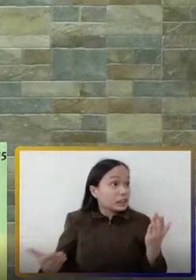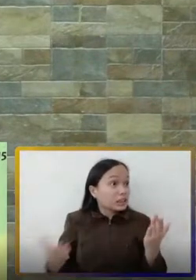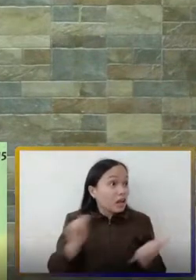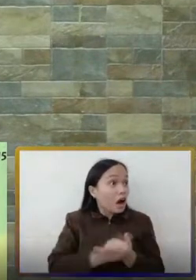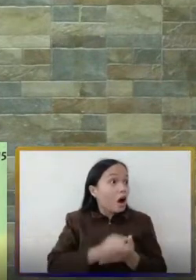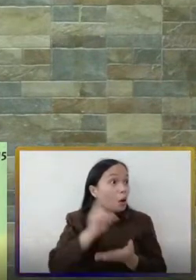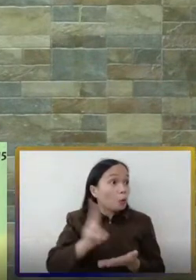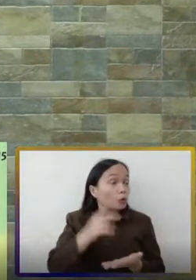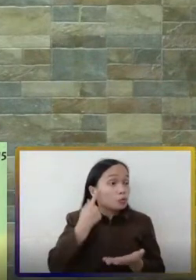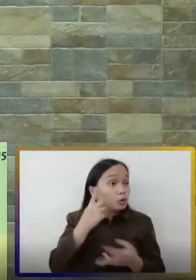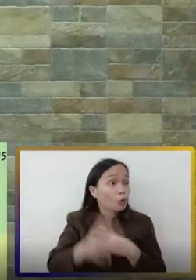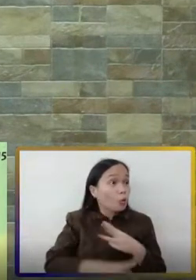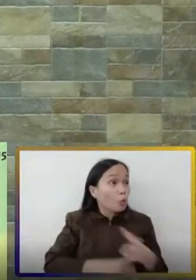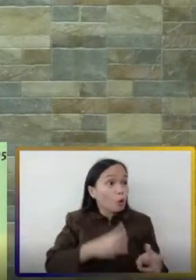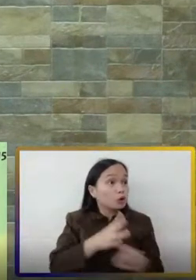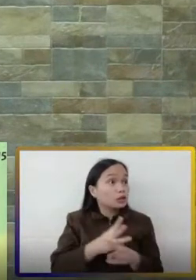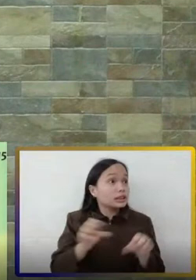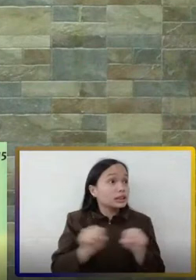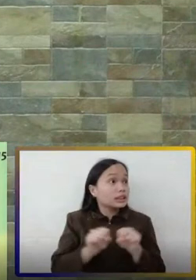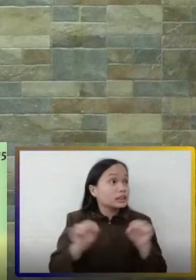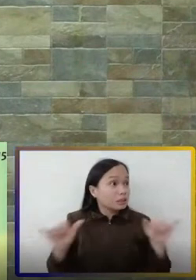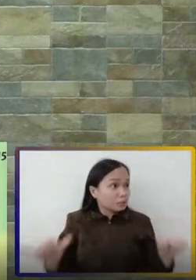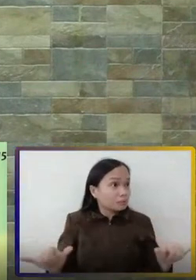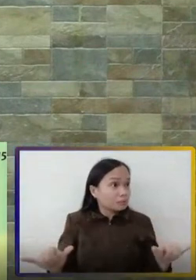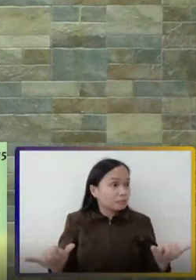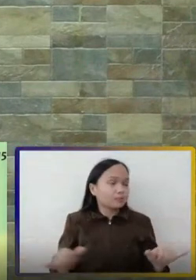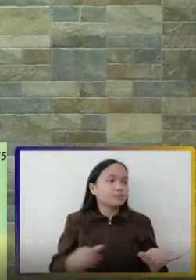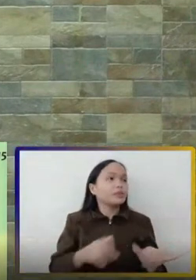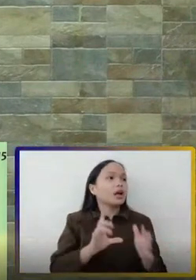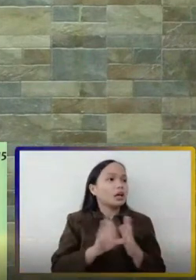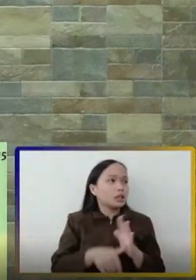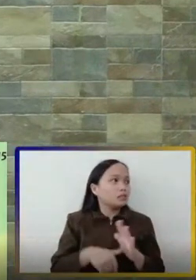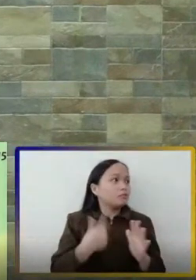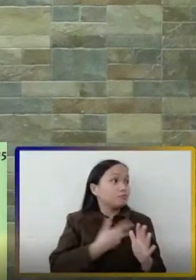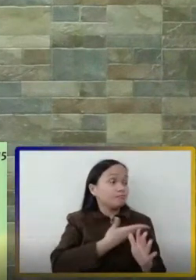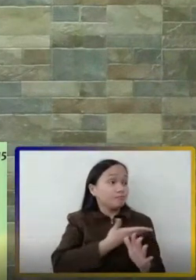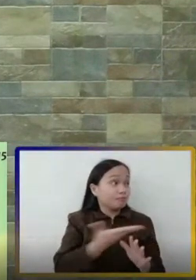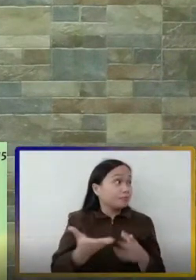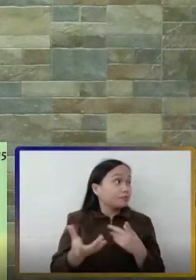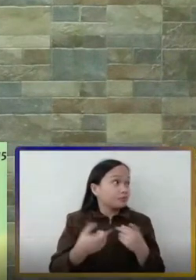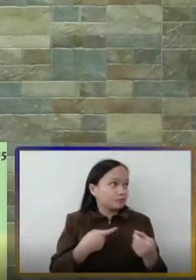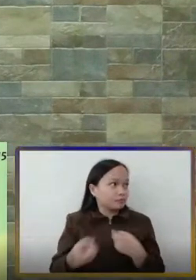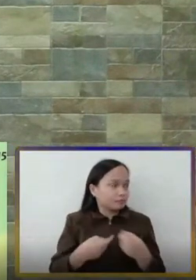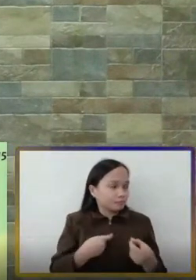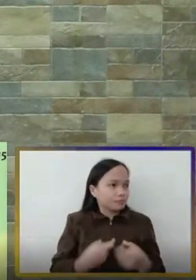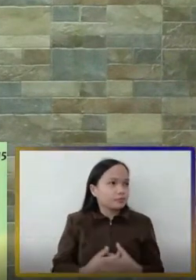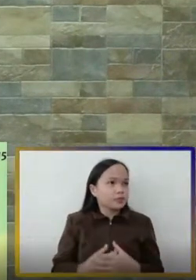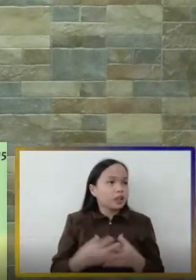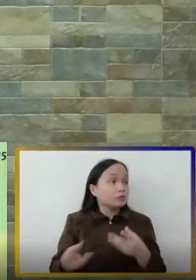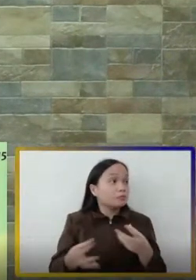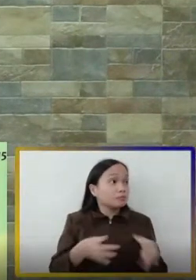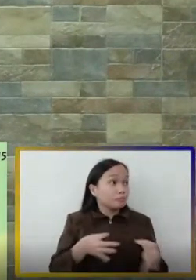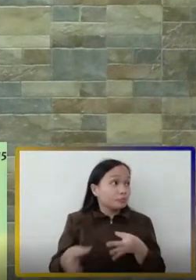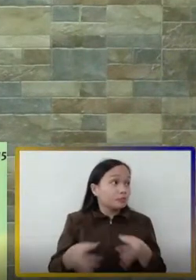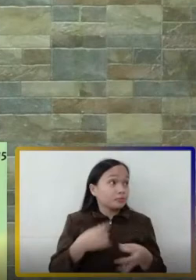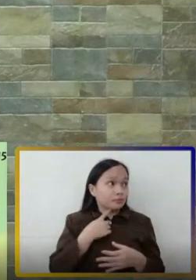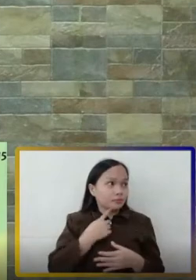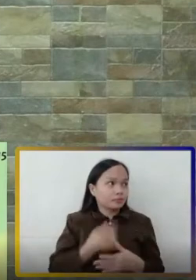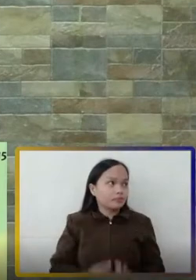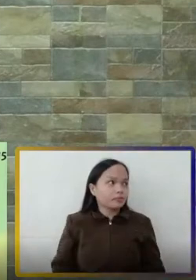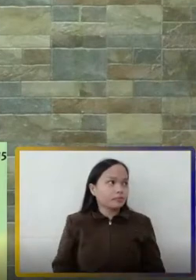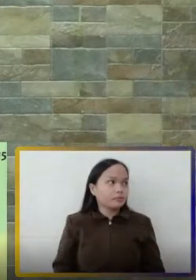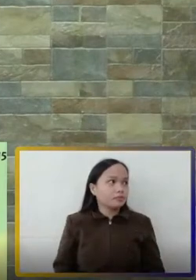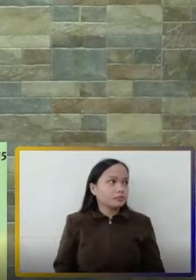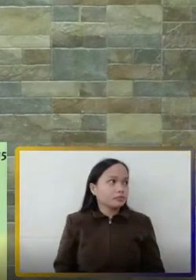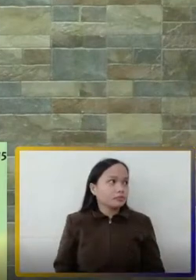world system. Alright? Mamaya sasabihin ko po sa inyo sa point number two. So the first thing that you will notice here,